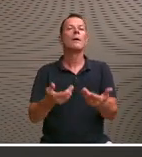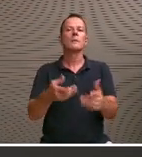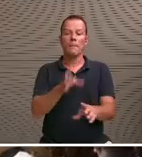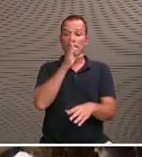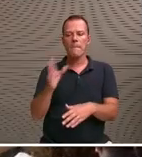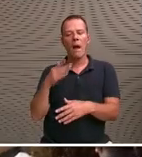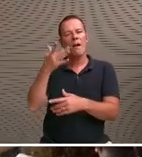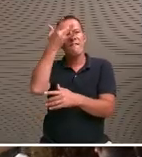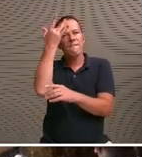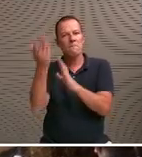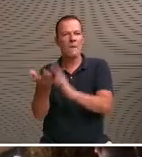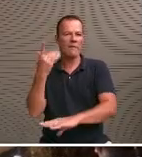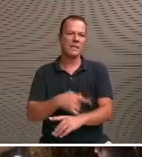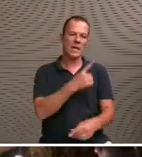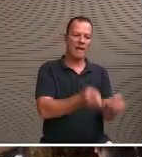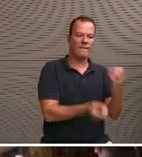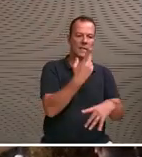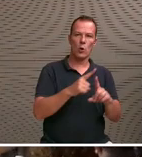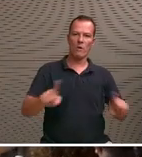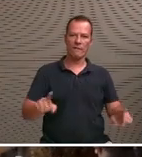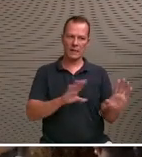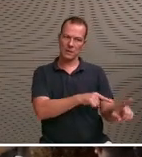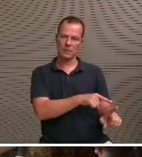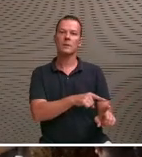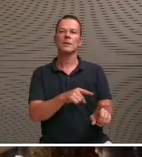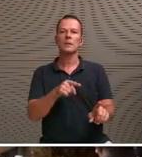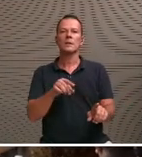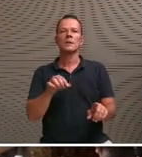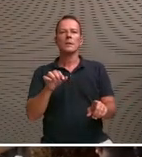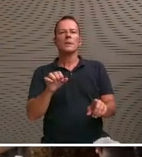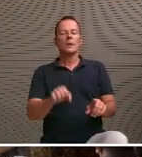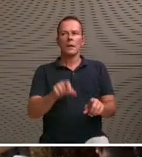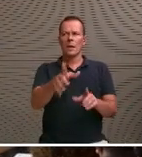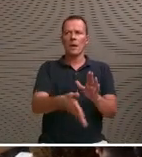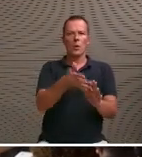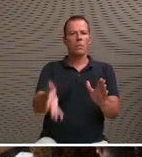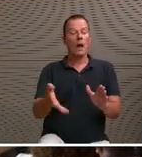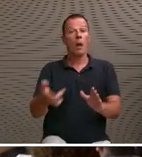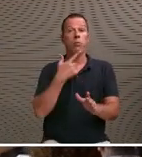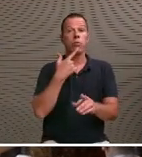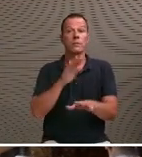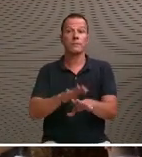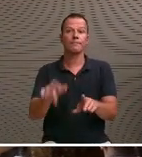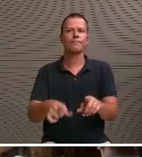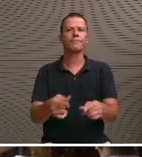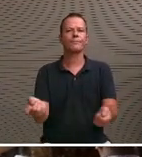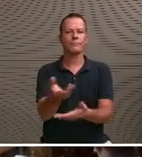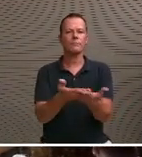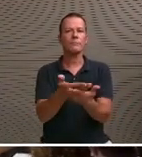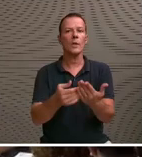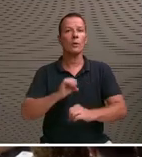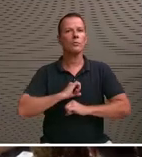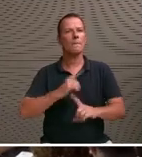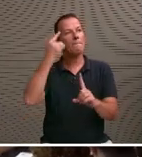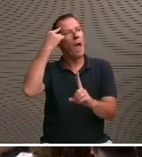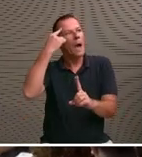I would argue that it's different and massively complicated. And that's why businesses need to start thinking about this as an opportunity, because we